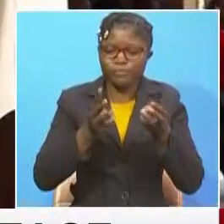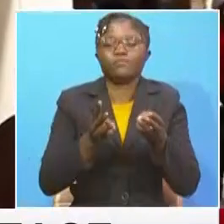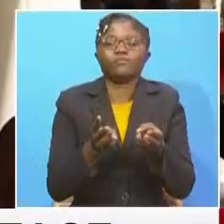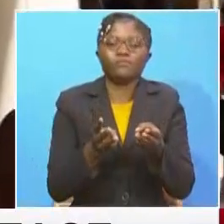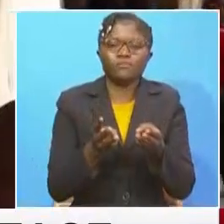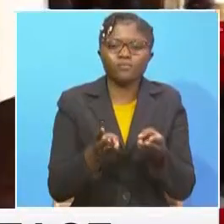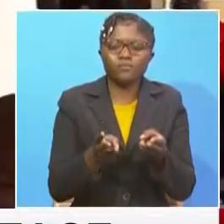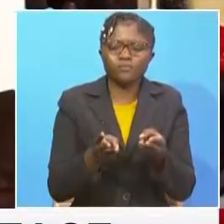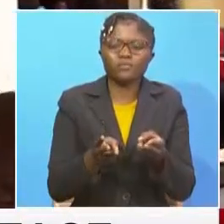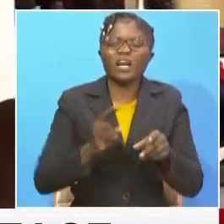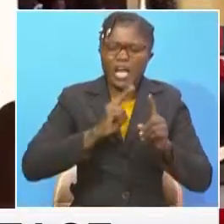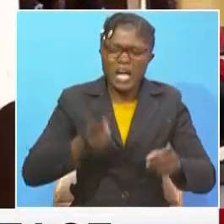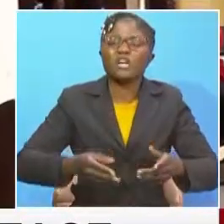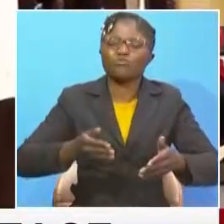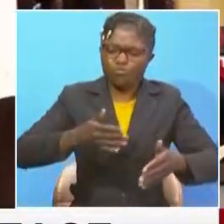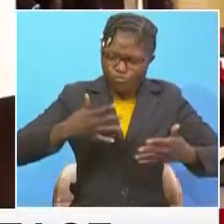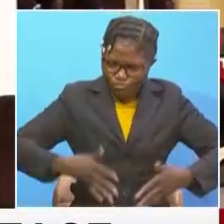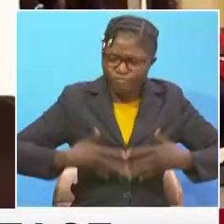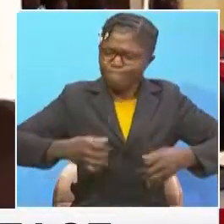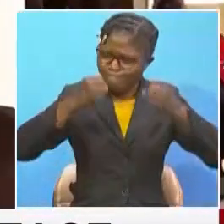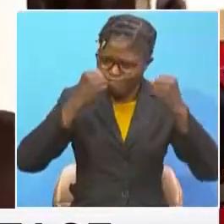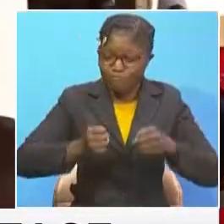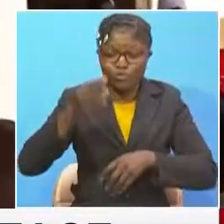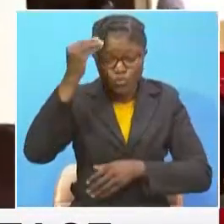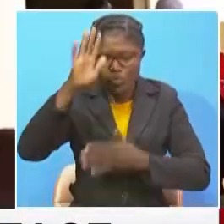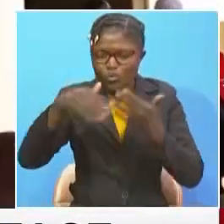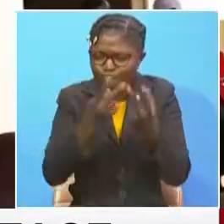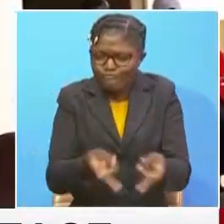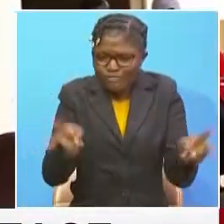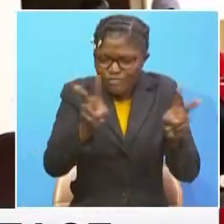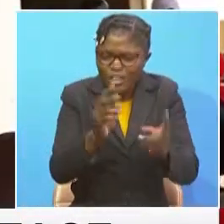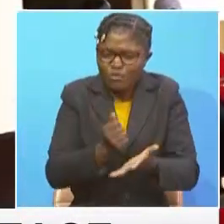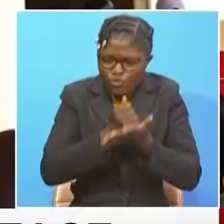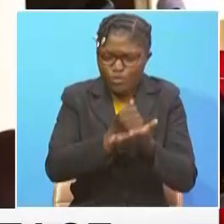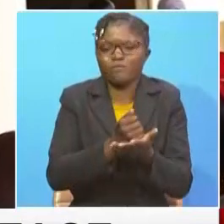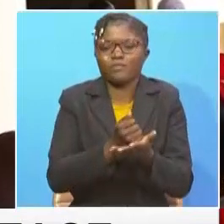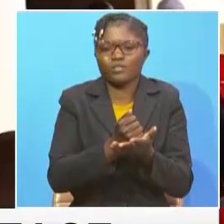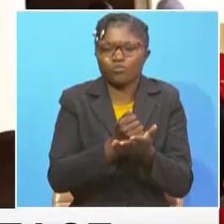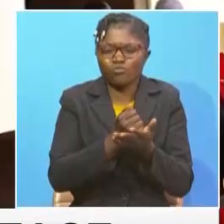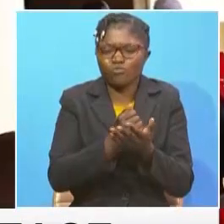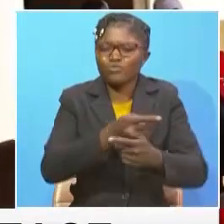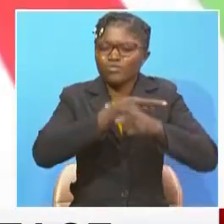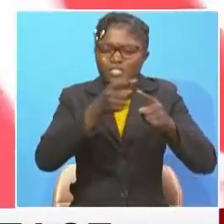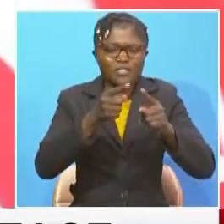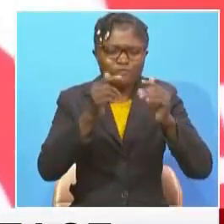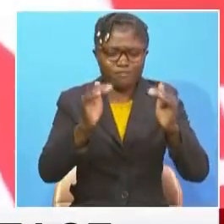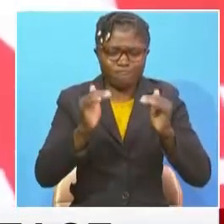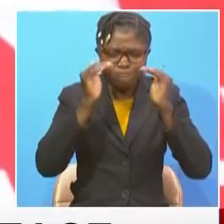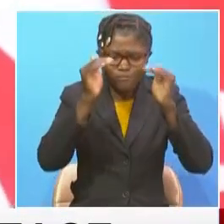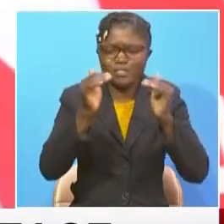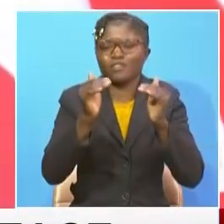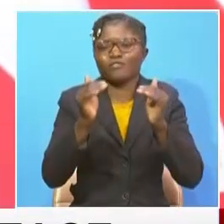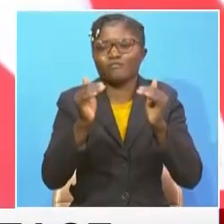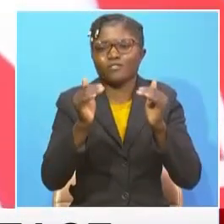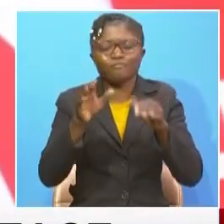are confident those are the values which will help us move to higher levels at Sengahill